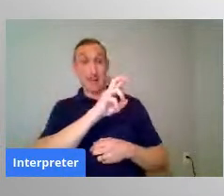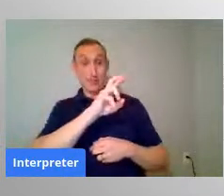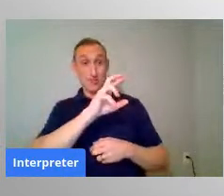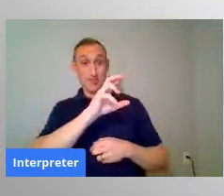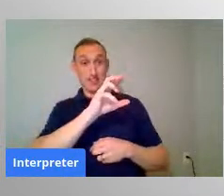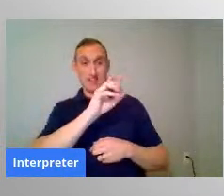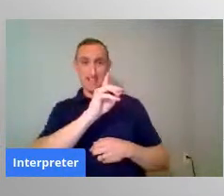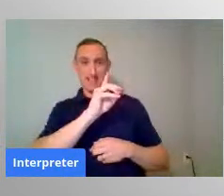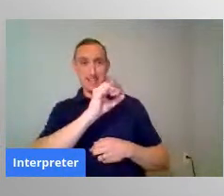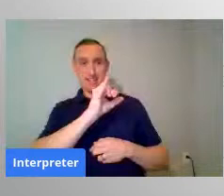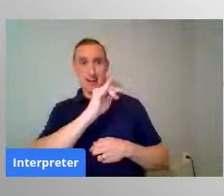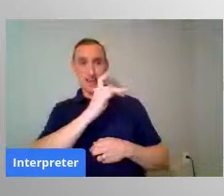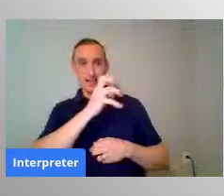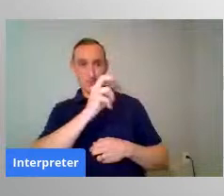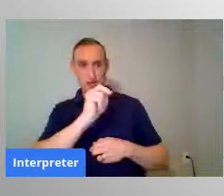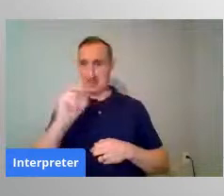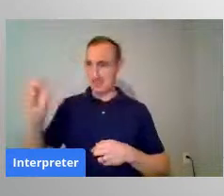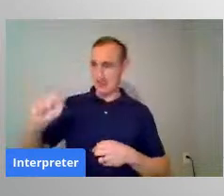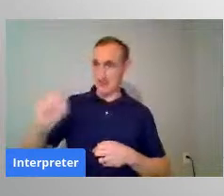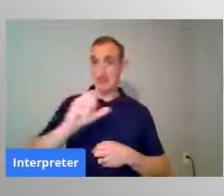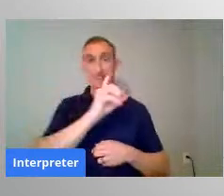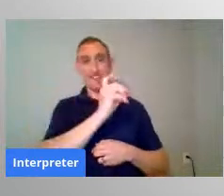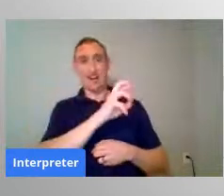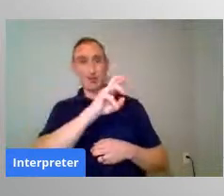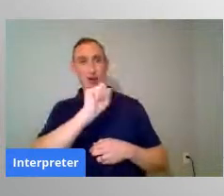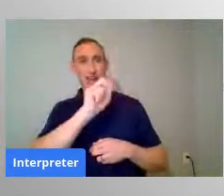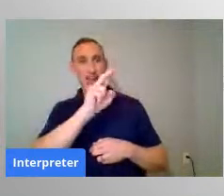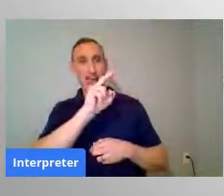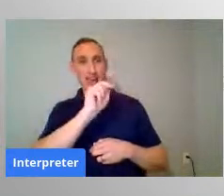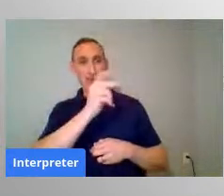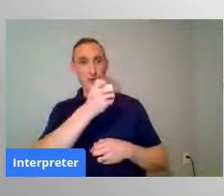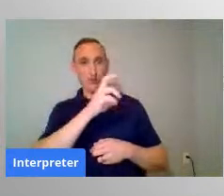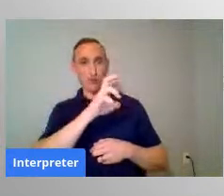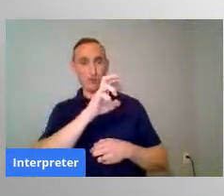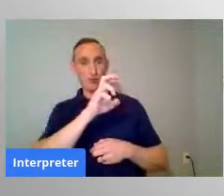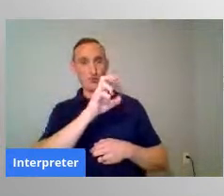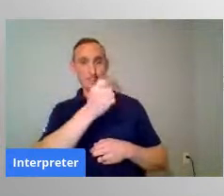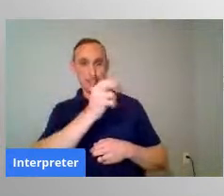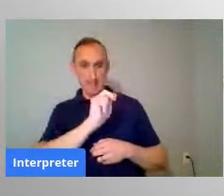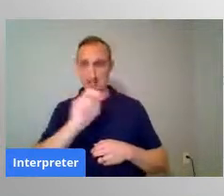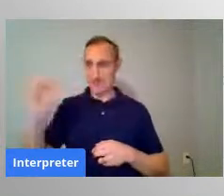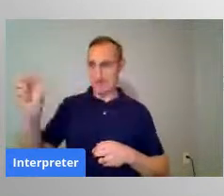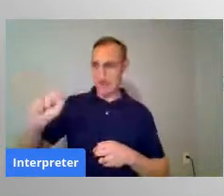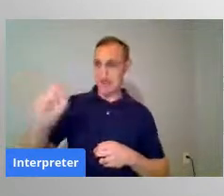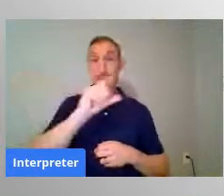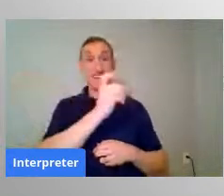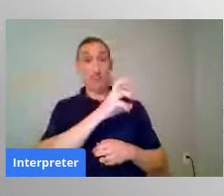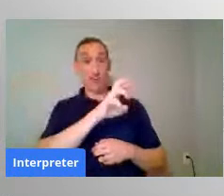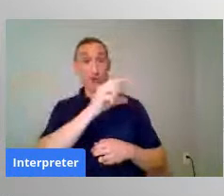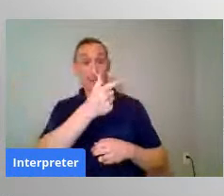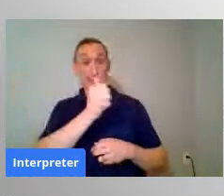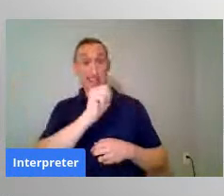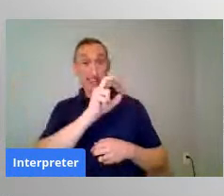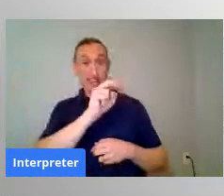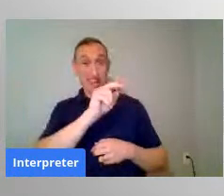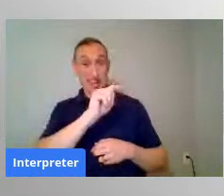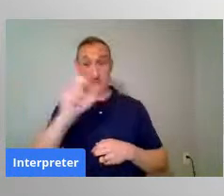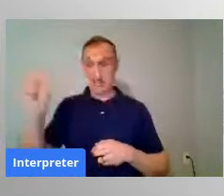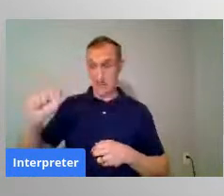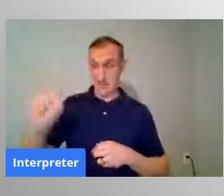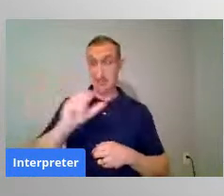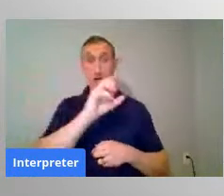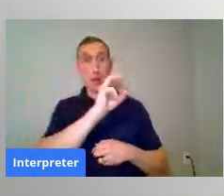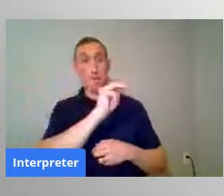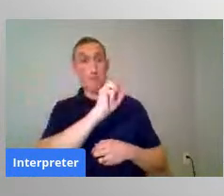Dr. Anderson? Yes. Dr. Gant? Yes. Mrs. Hull? Yes. And